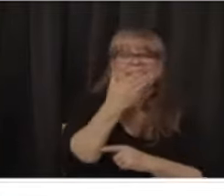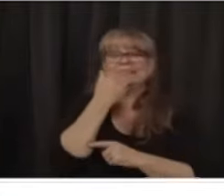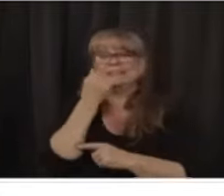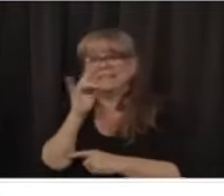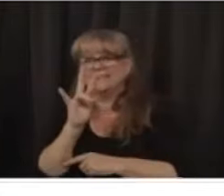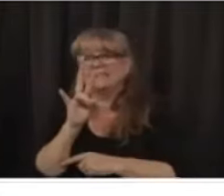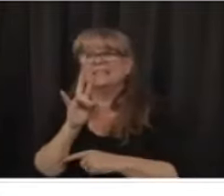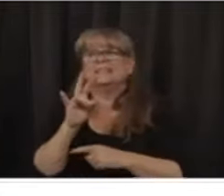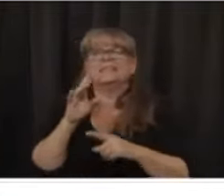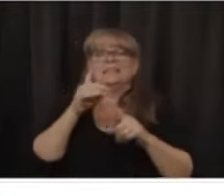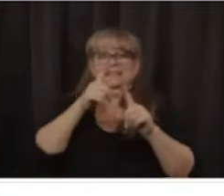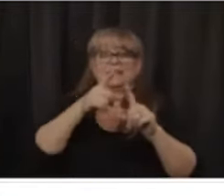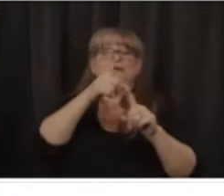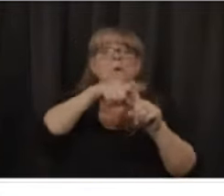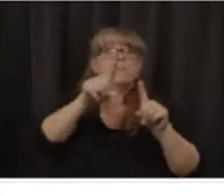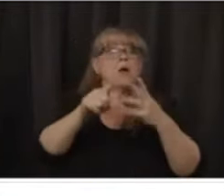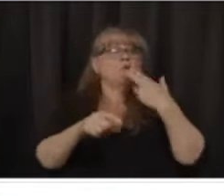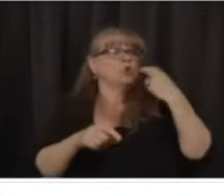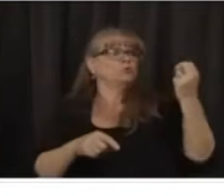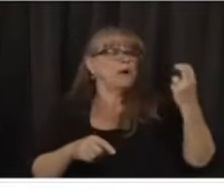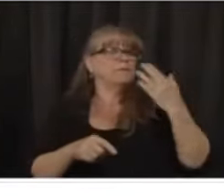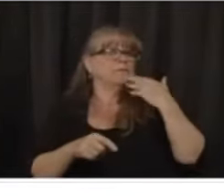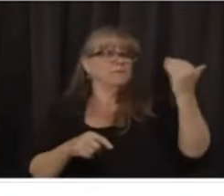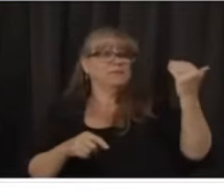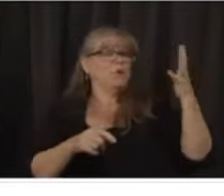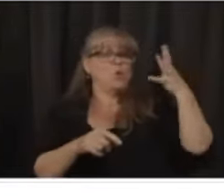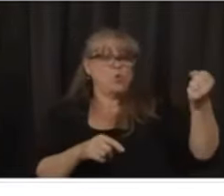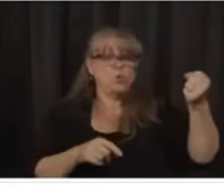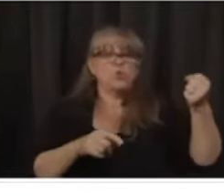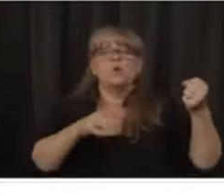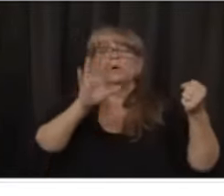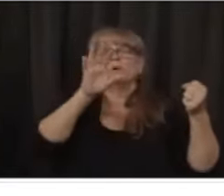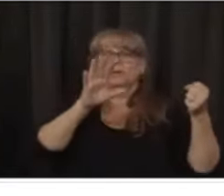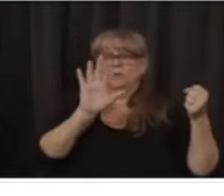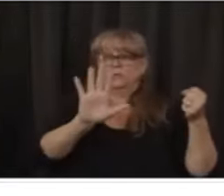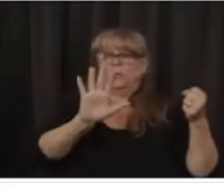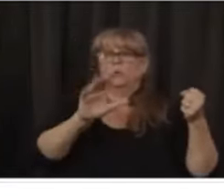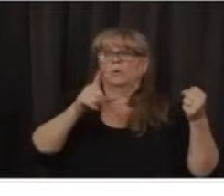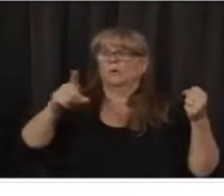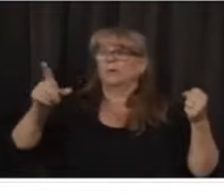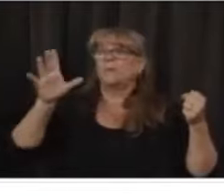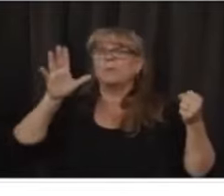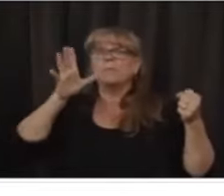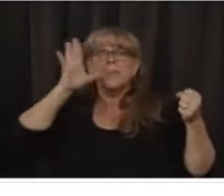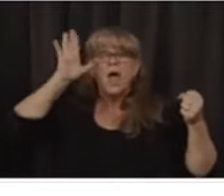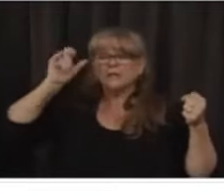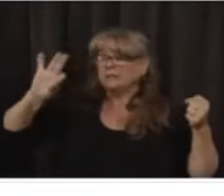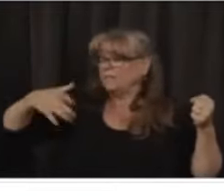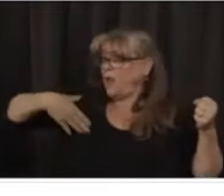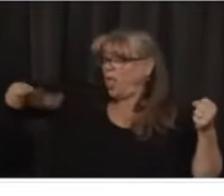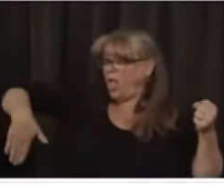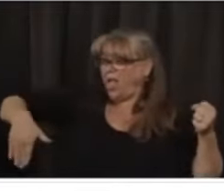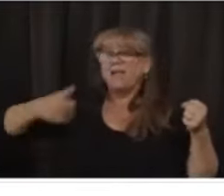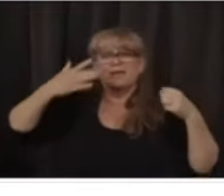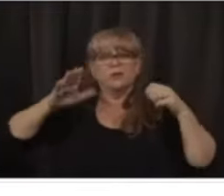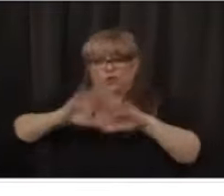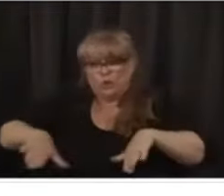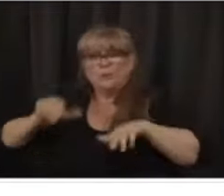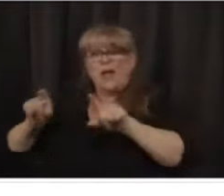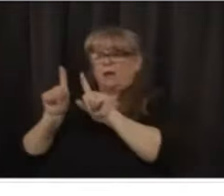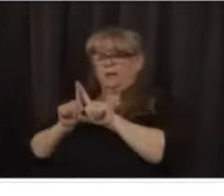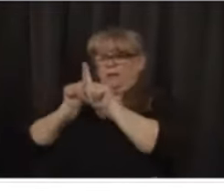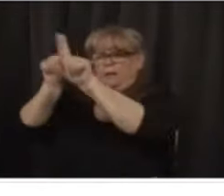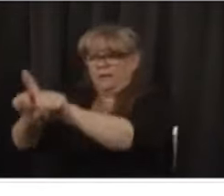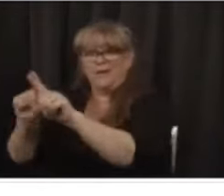as their parent haven't gotten it yet, you should be able to get it with them. They're generally available Monday through Friday. Again, you're in and out 20 to